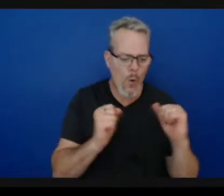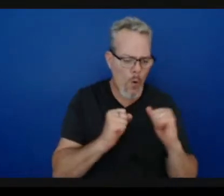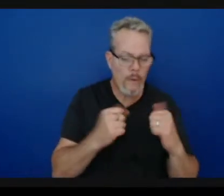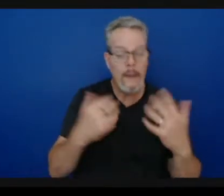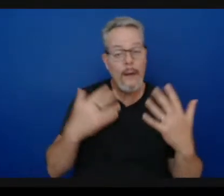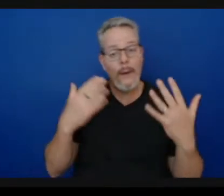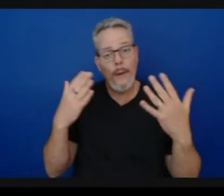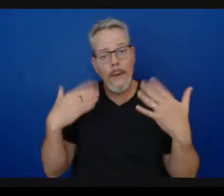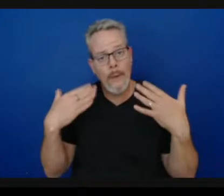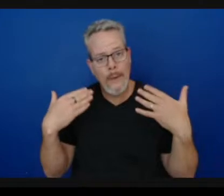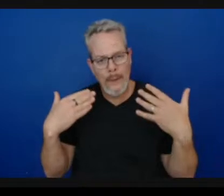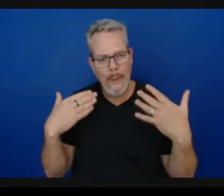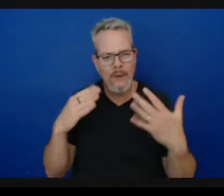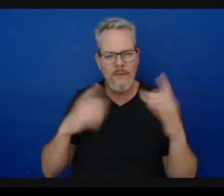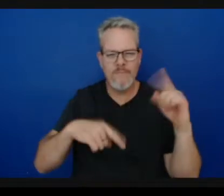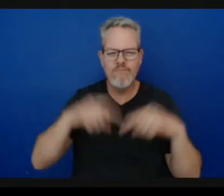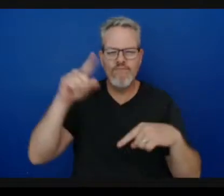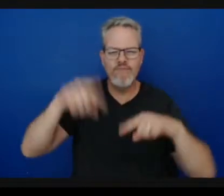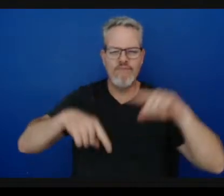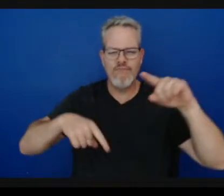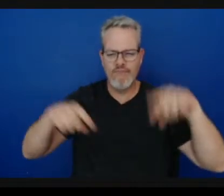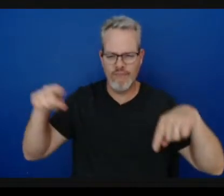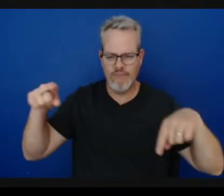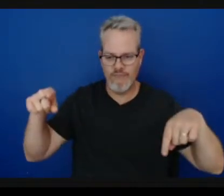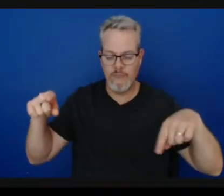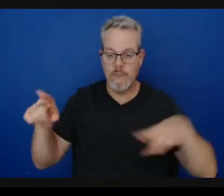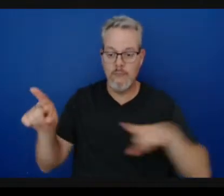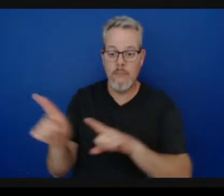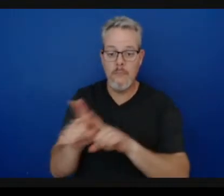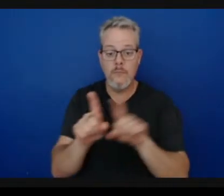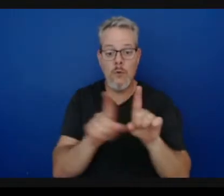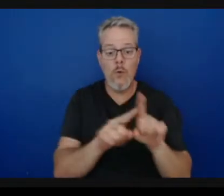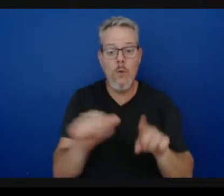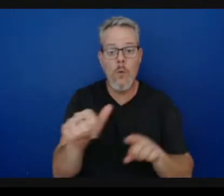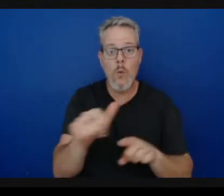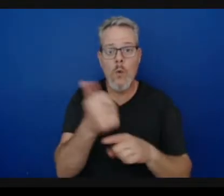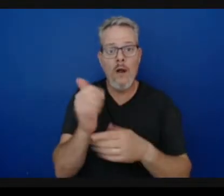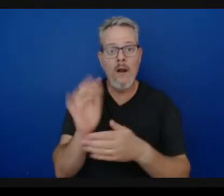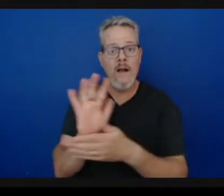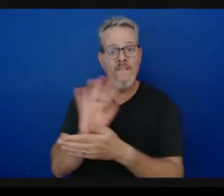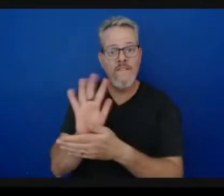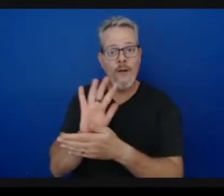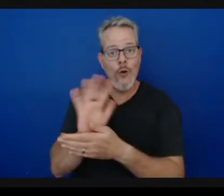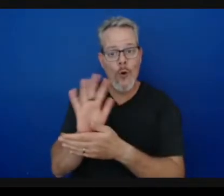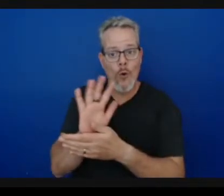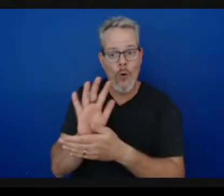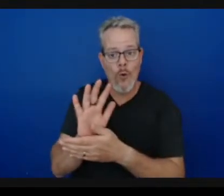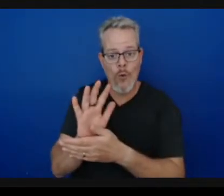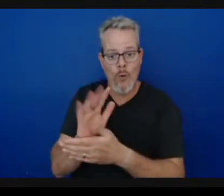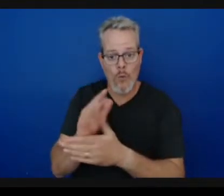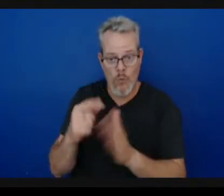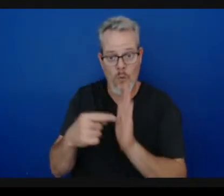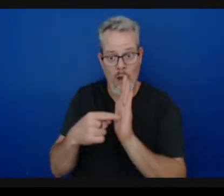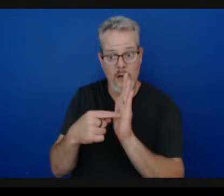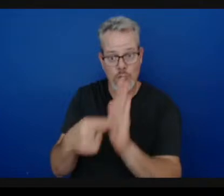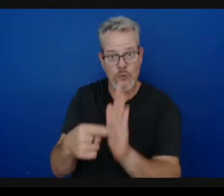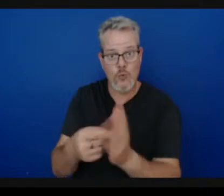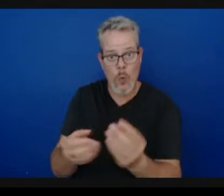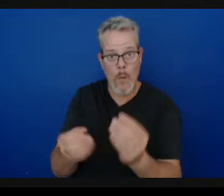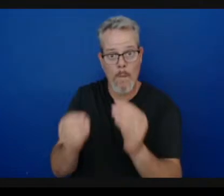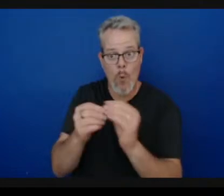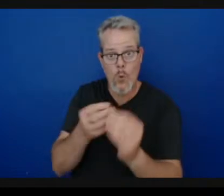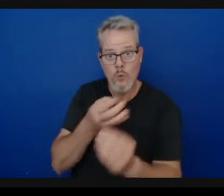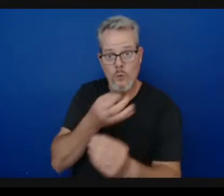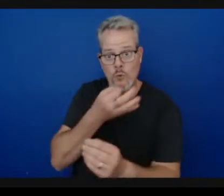kind of thing. But there's also another video put out from which this is clipped, and I'll show more of it narrated